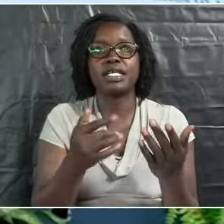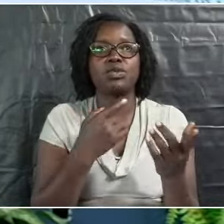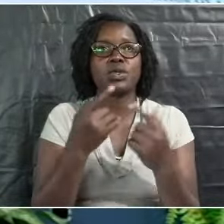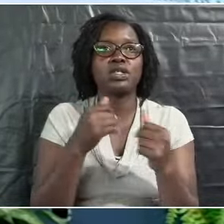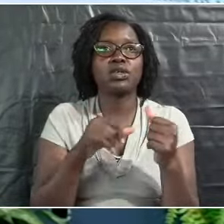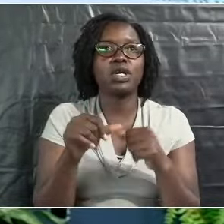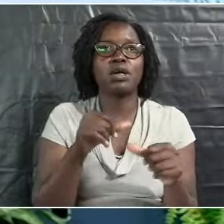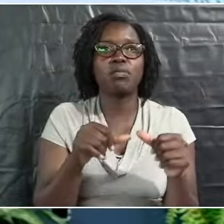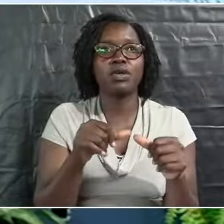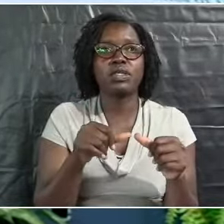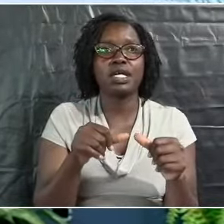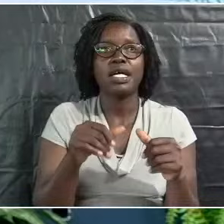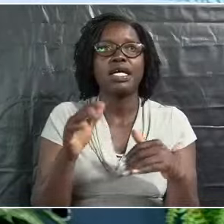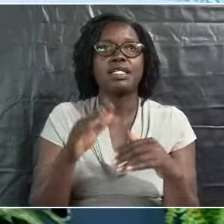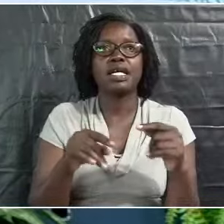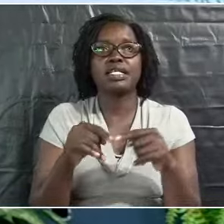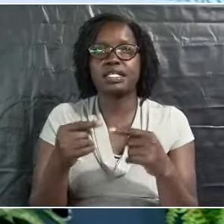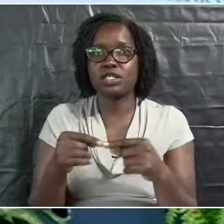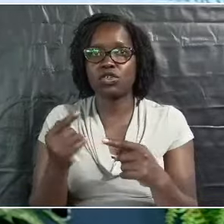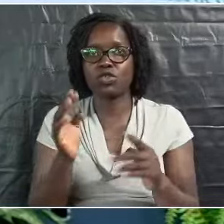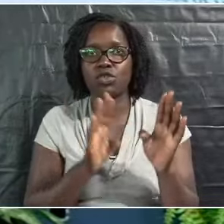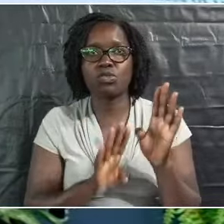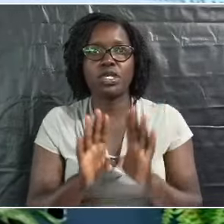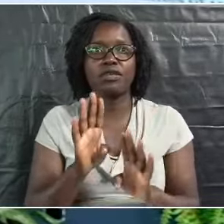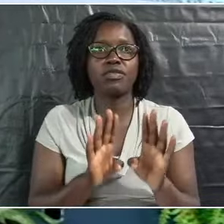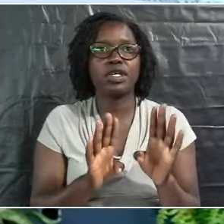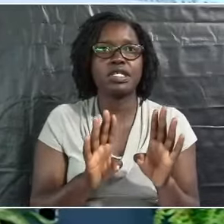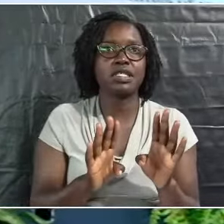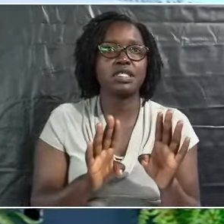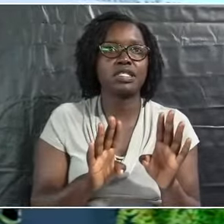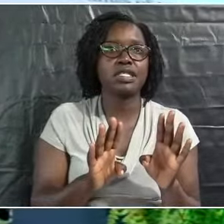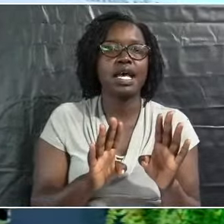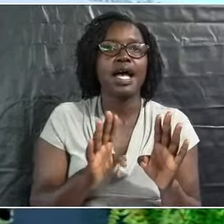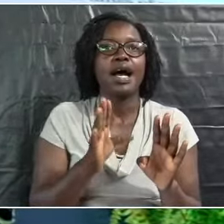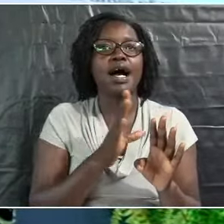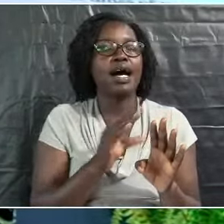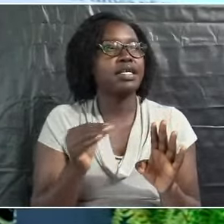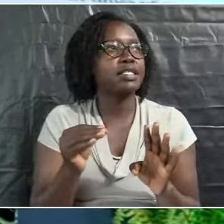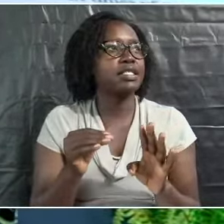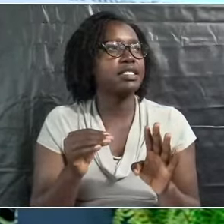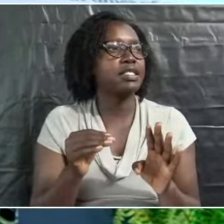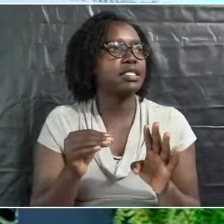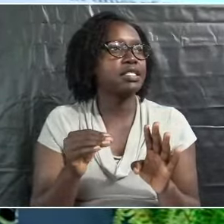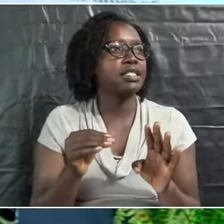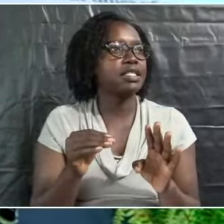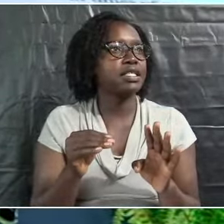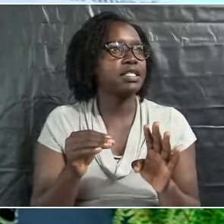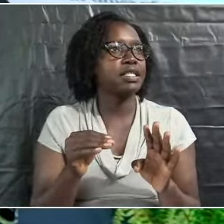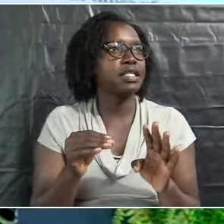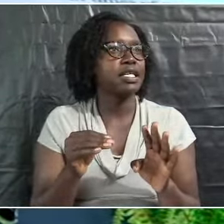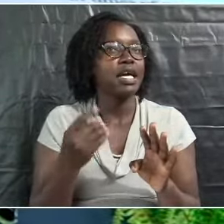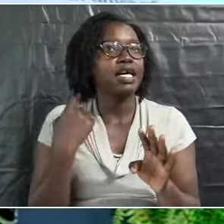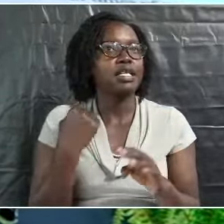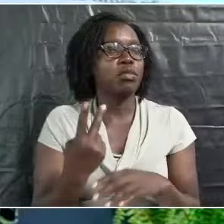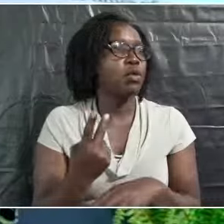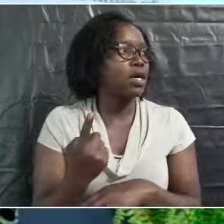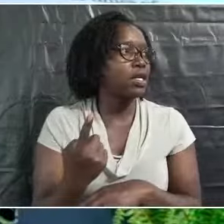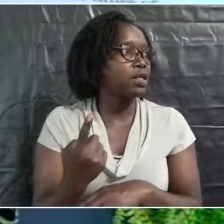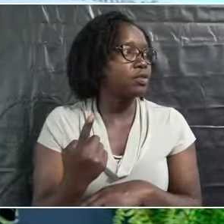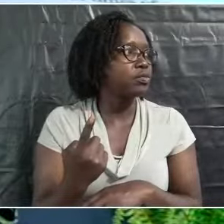about, other money distortion behaviors. And very quickly, let me talk about them. One of them